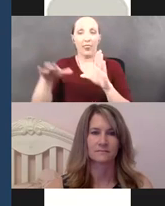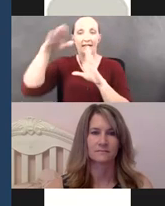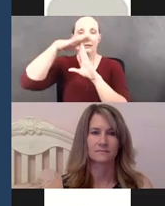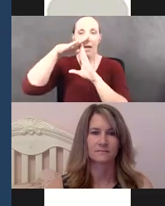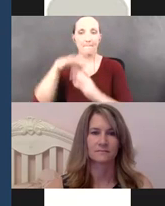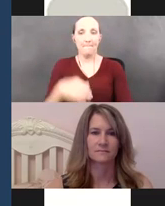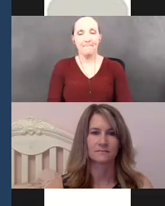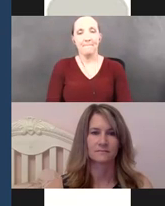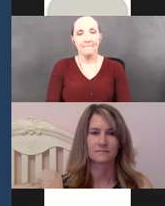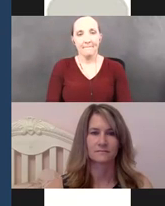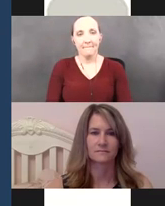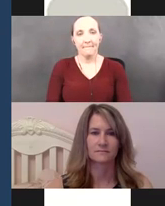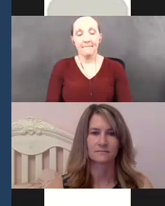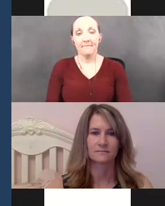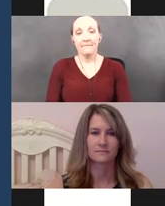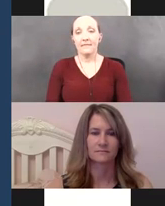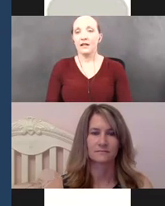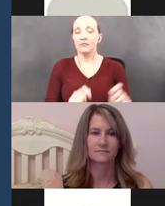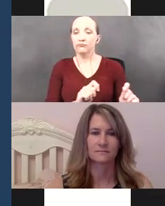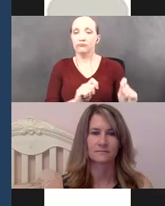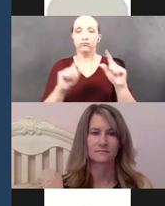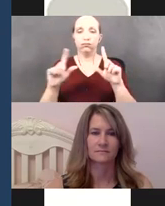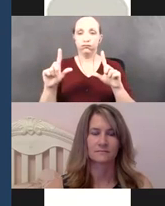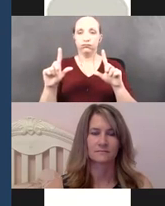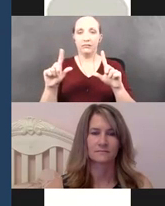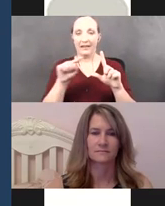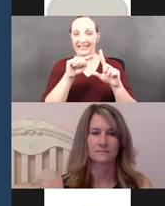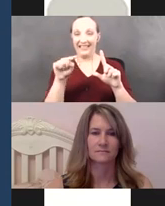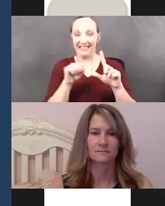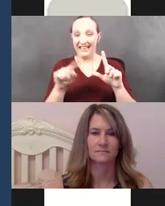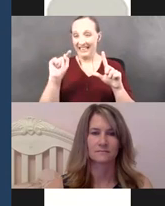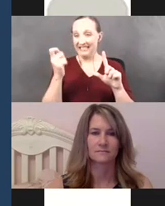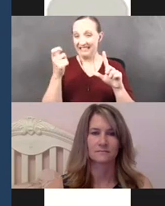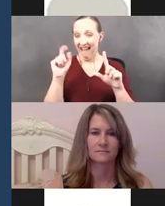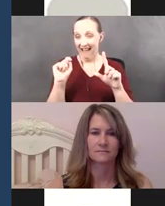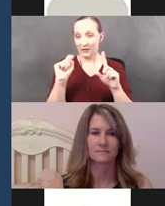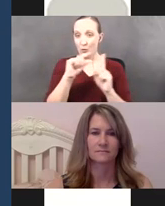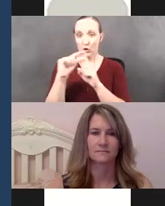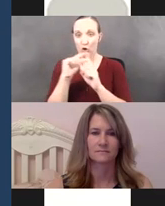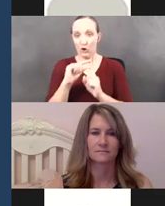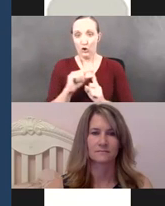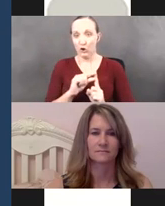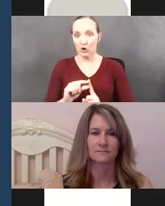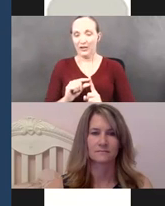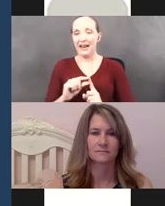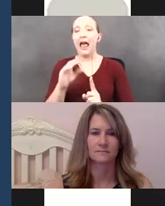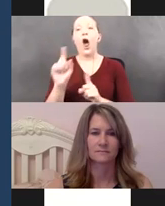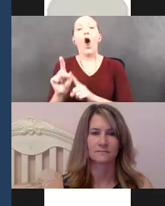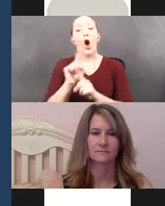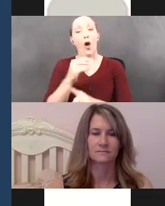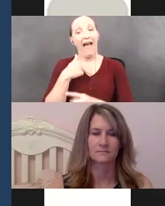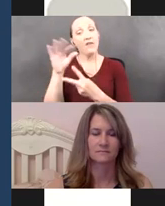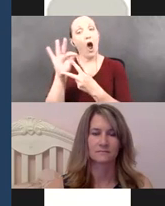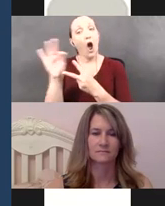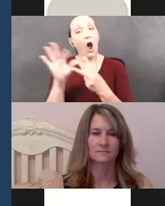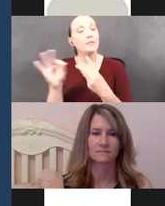ver The instrucciones. initial text El texto directions will inicial, appear, as indicaciones well en as an texto van option a to aparecer listen y to también an una opción